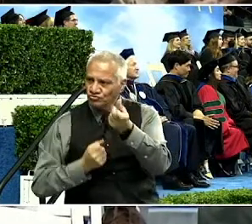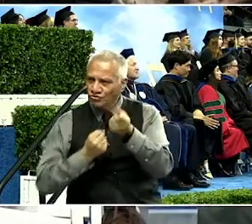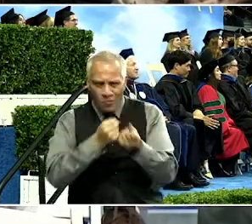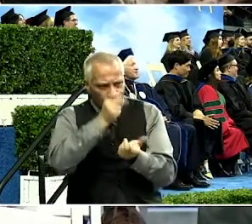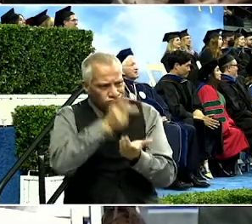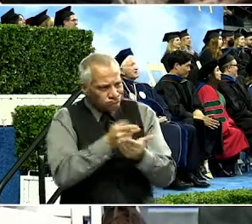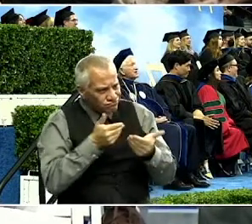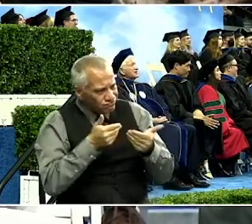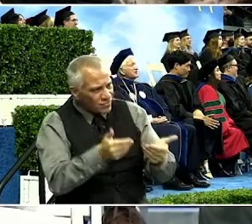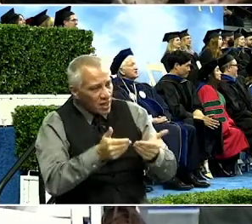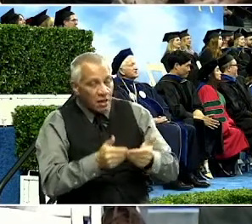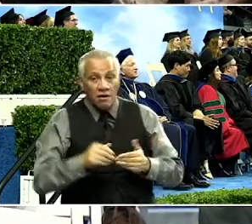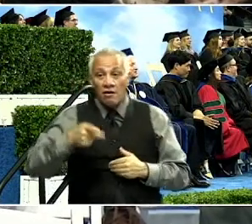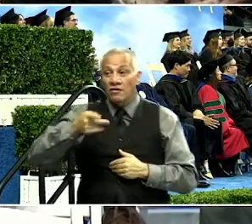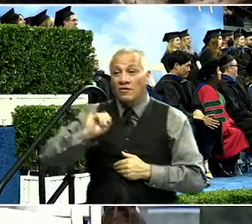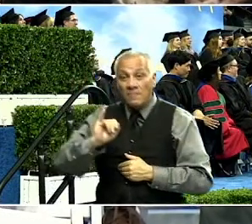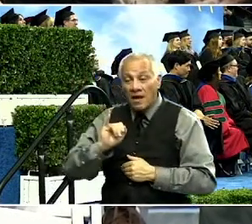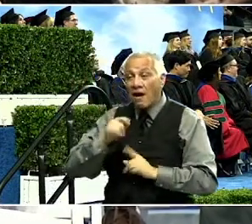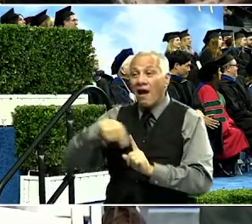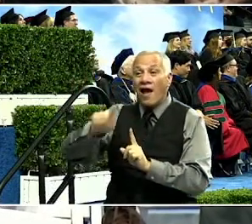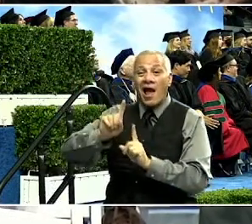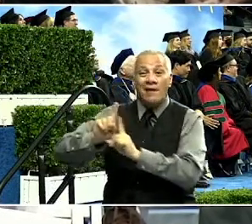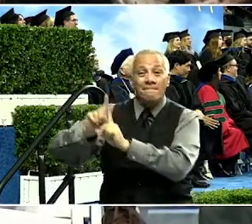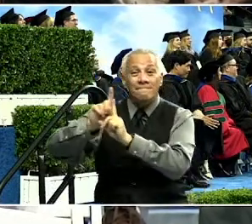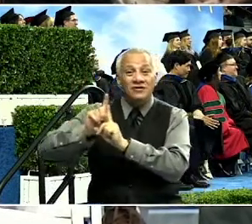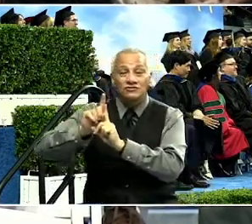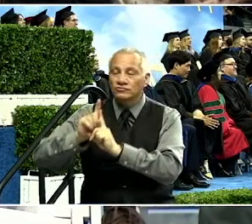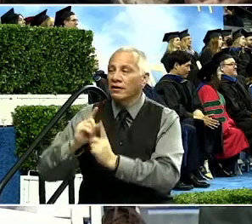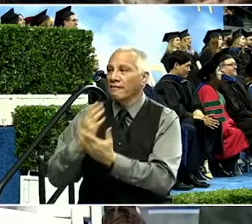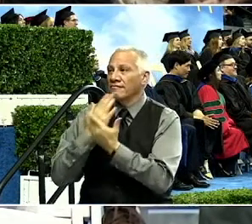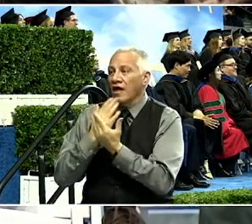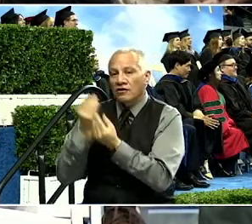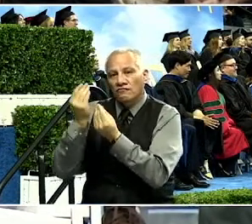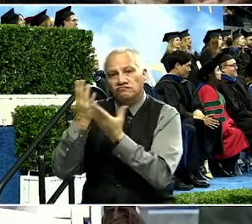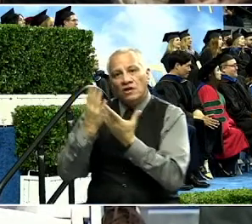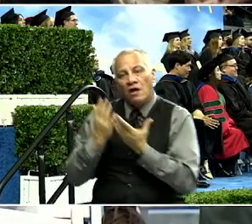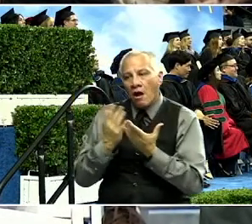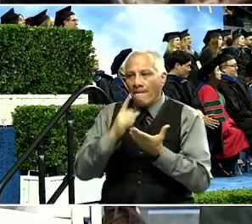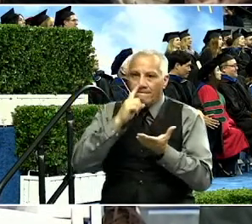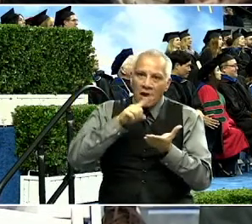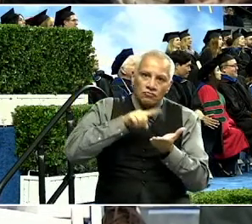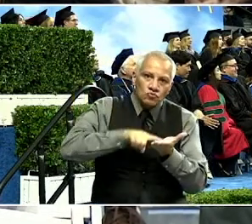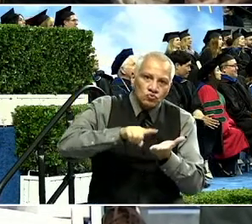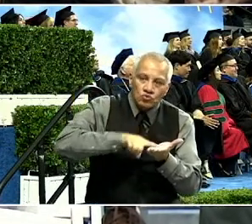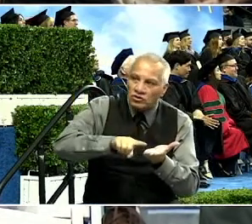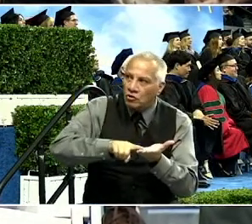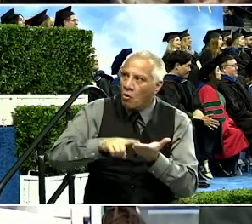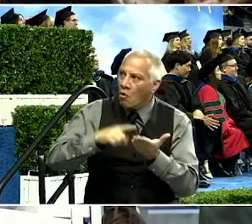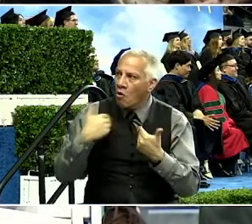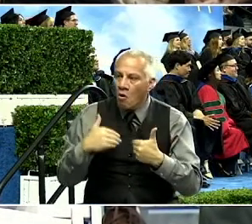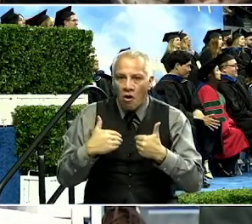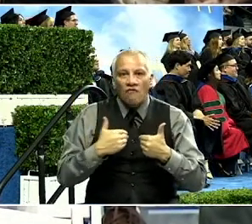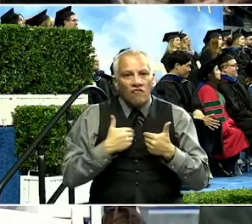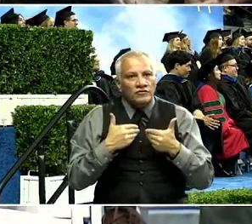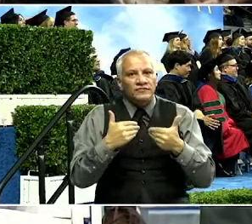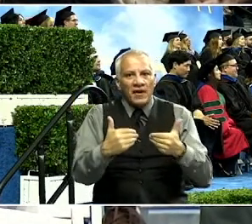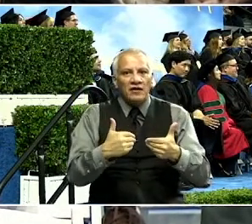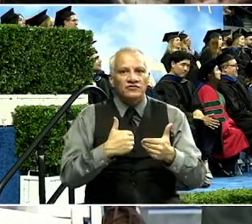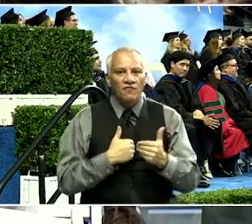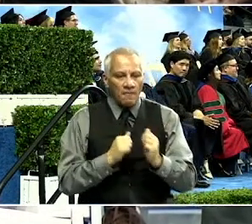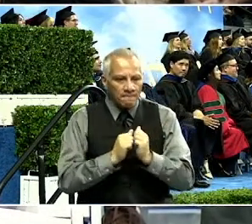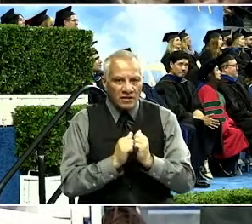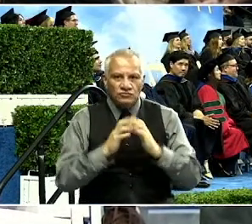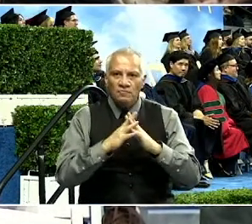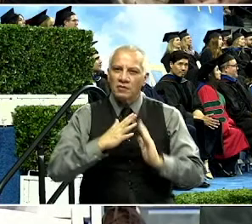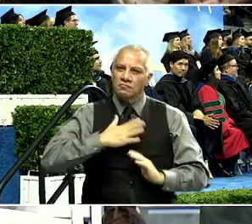To my PIs and lab mentors, thank you for introducing me to the world of research for giving me the space to build something